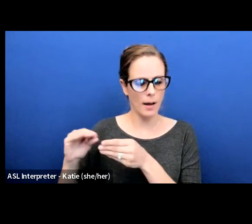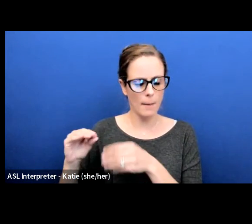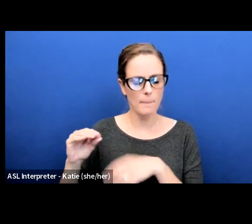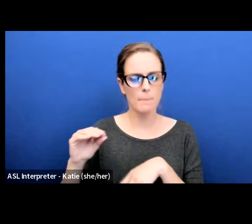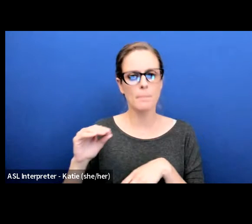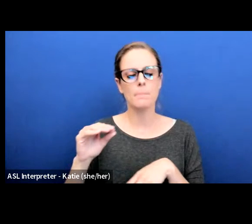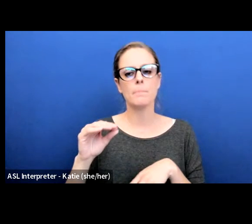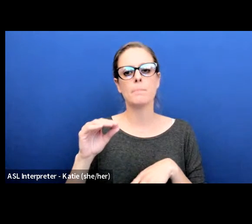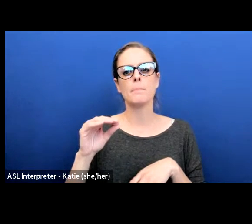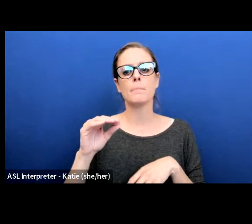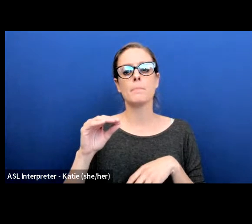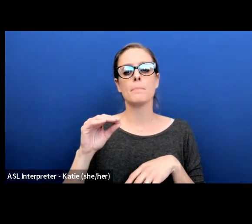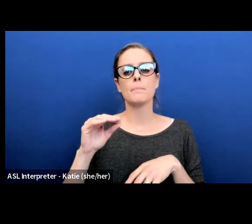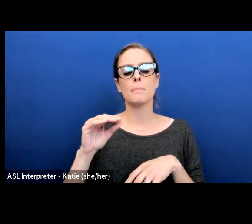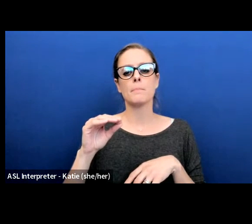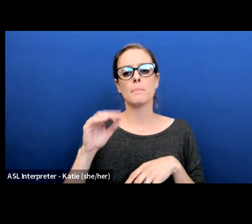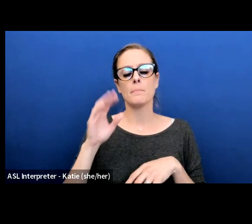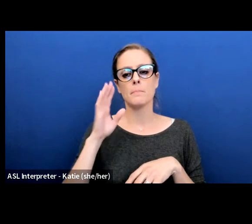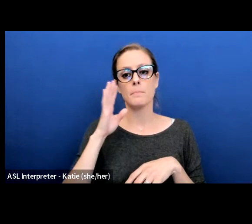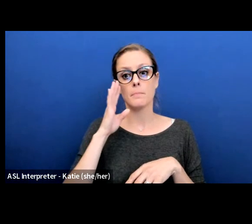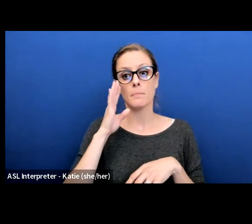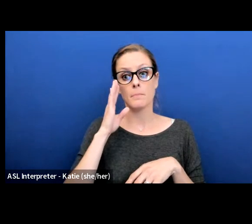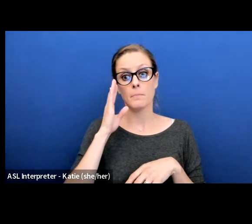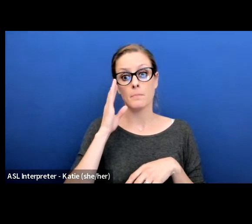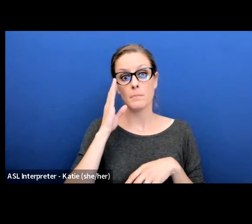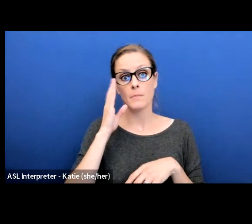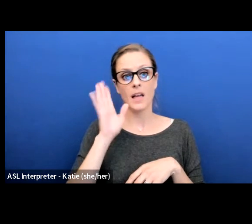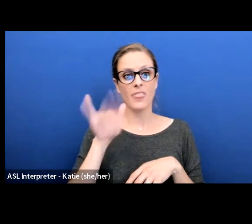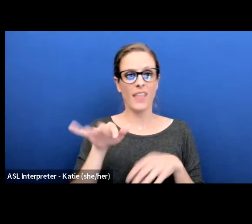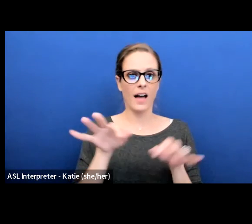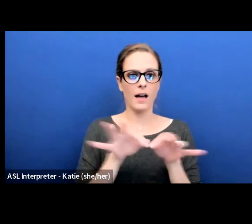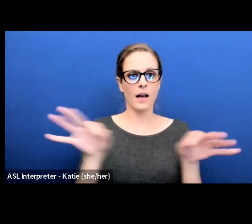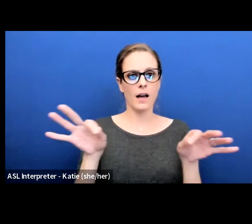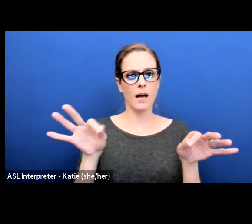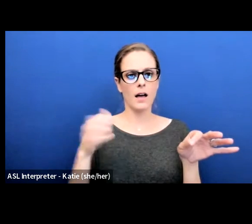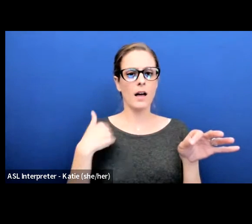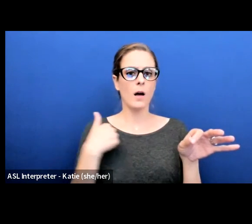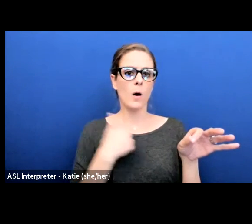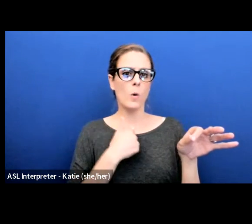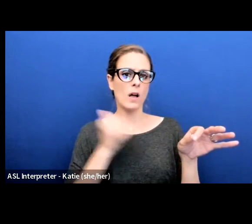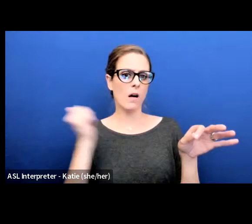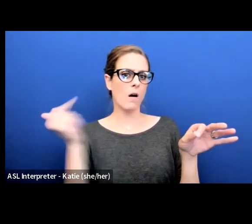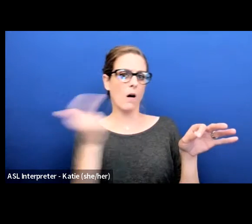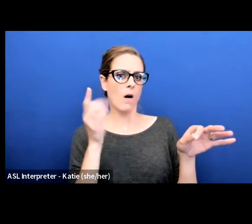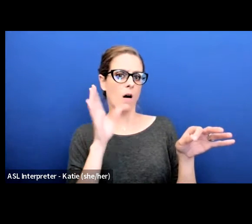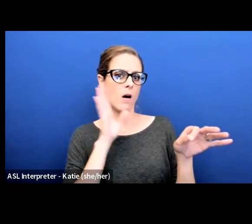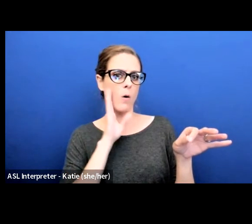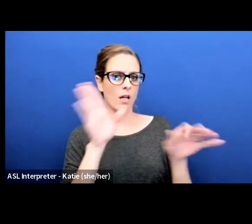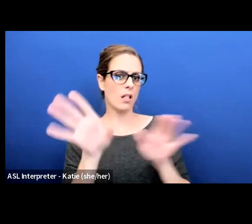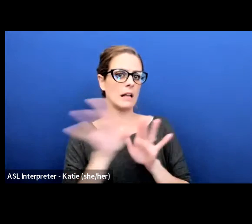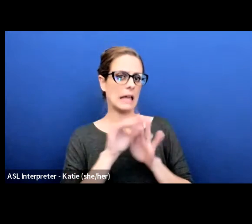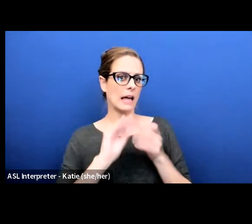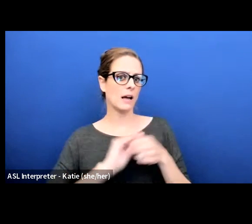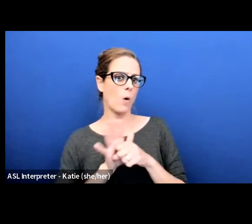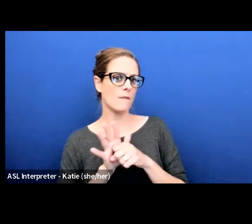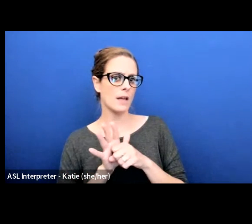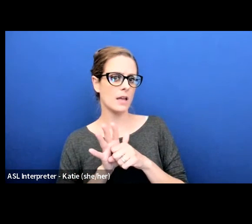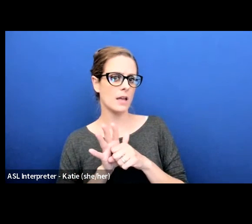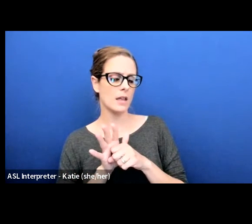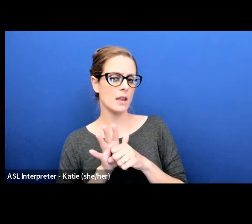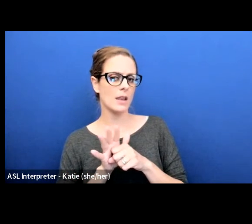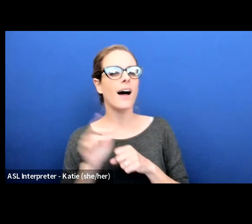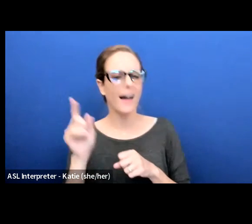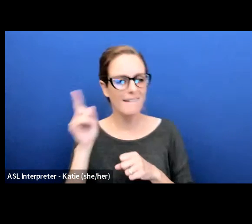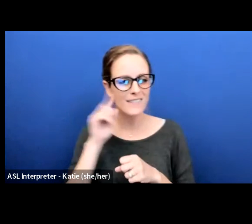especially the words of we're all going to get COVID-19 maybe, right? And I know I've heard you say